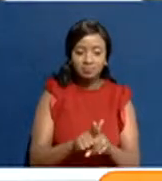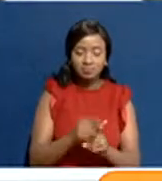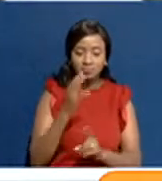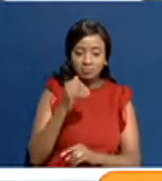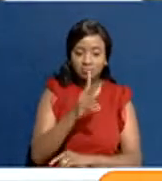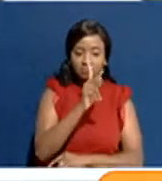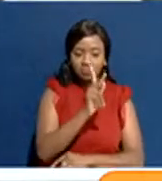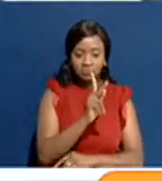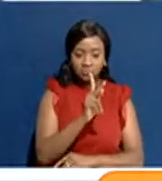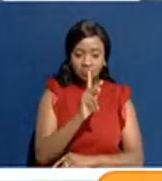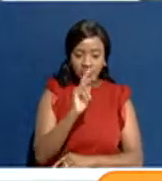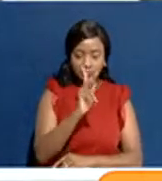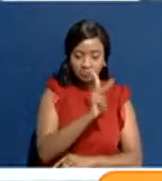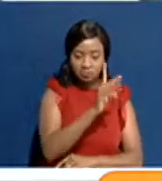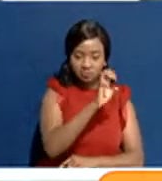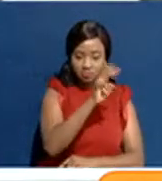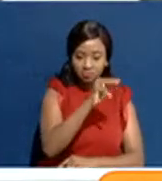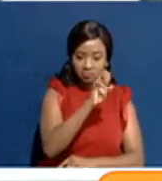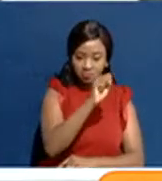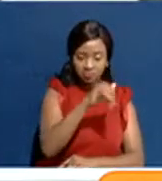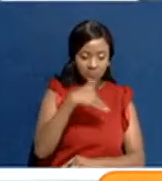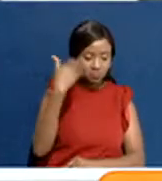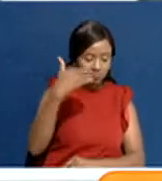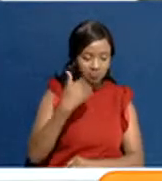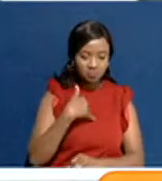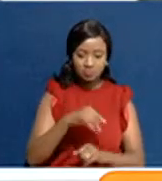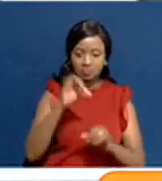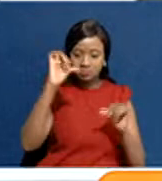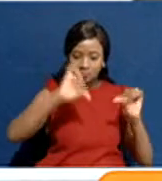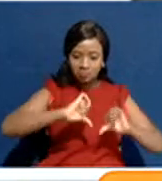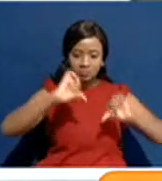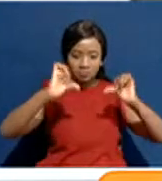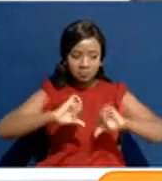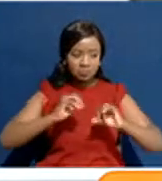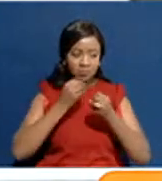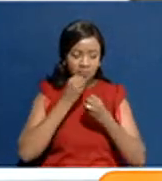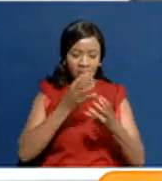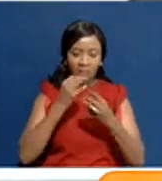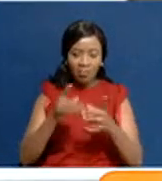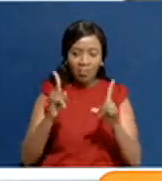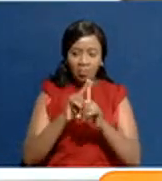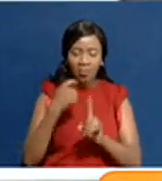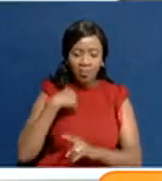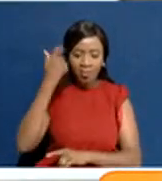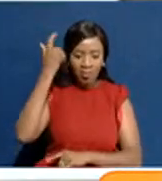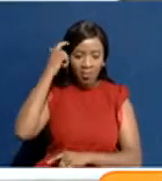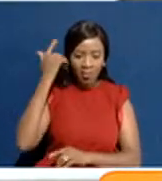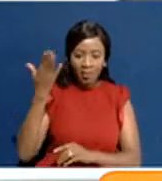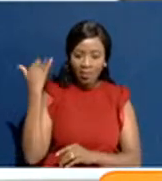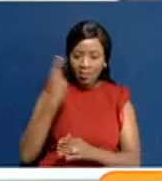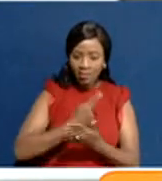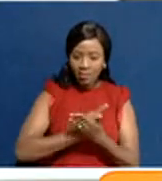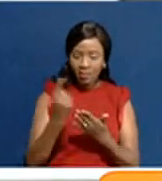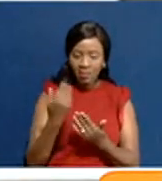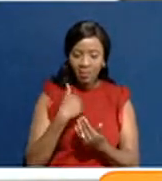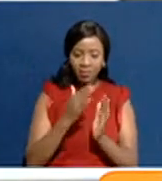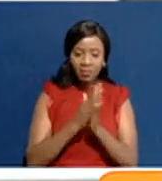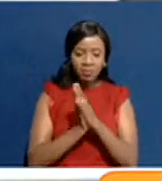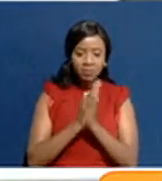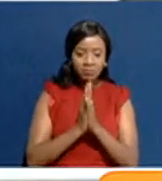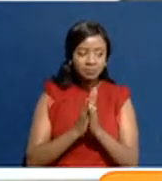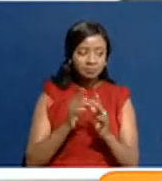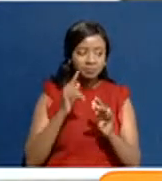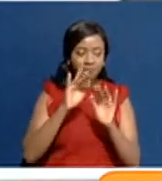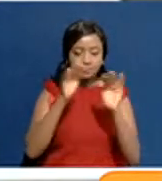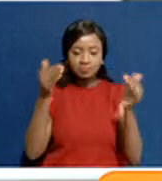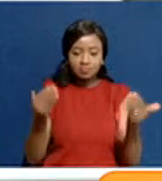Authority reporting a bad story every other time. And this time round, of course, I remember last week working on a story that is about the Global